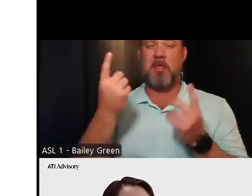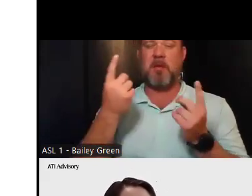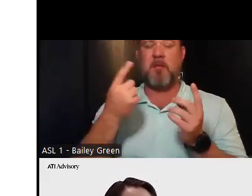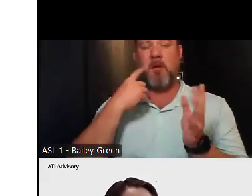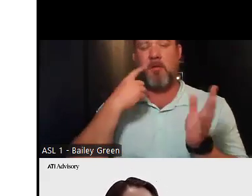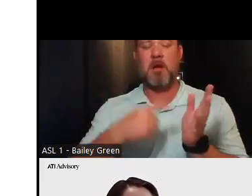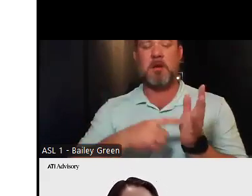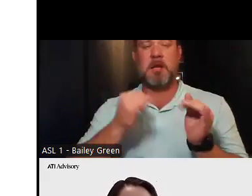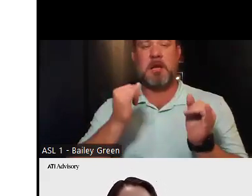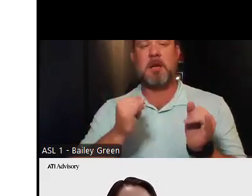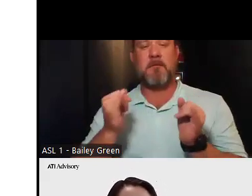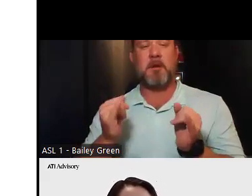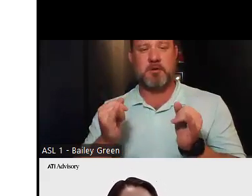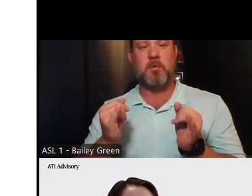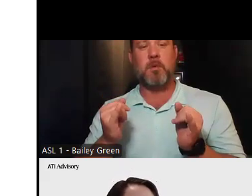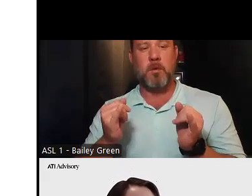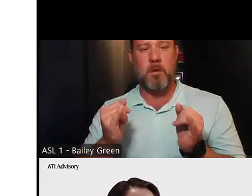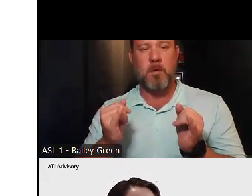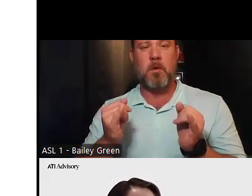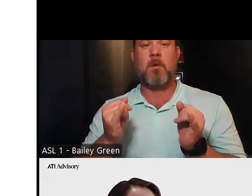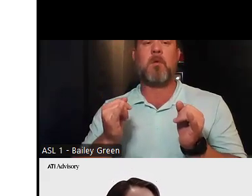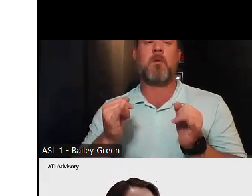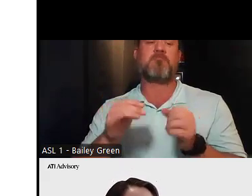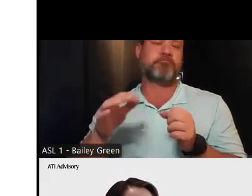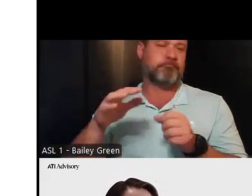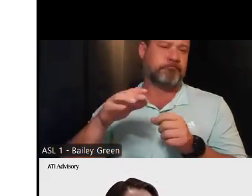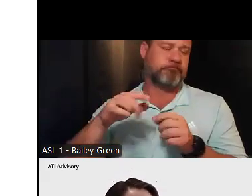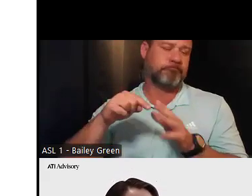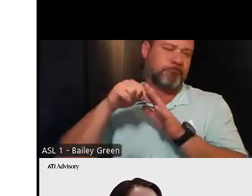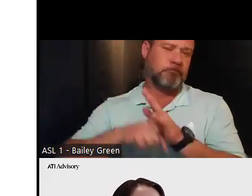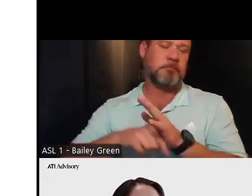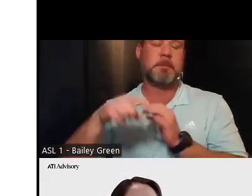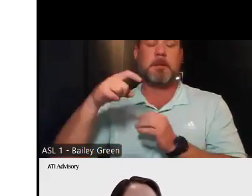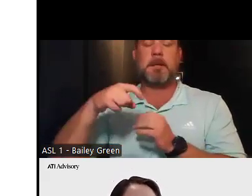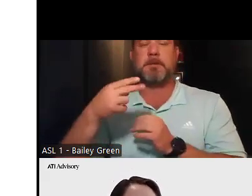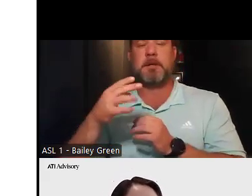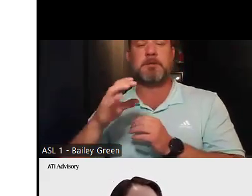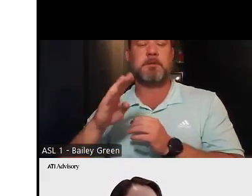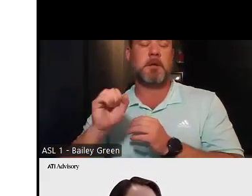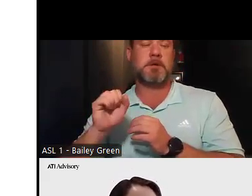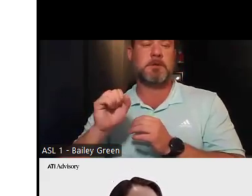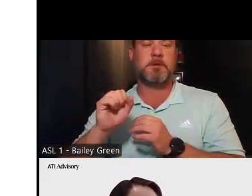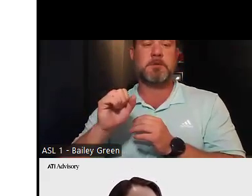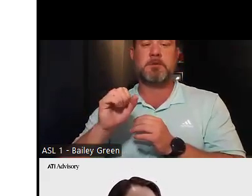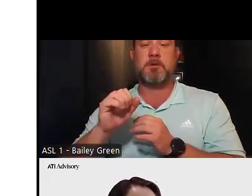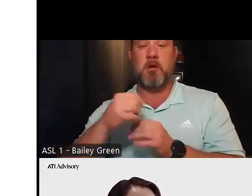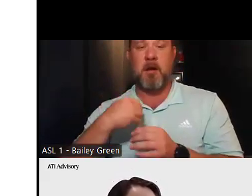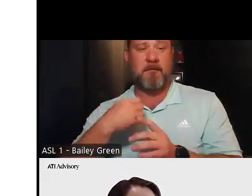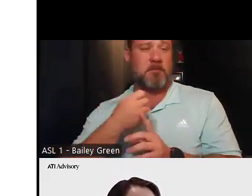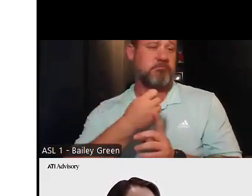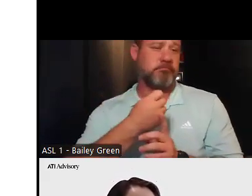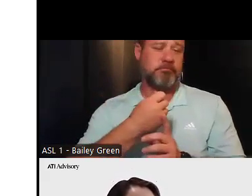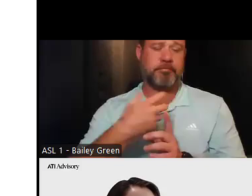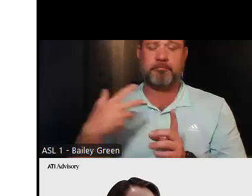that individuals have a robust set of needs in HCBS. And so rather than having a really